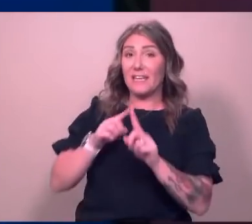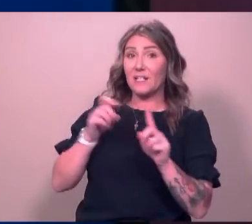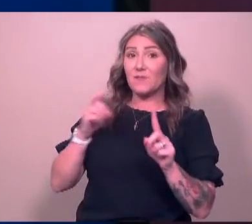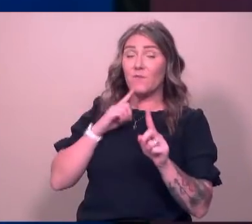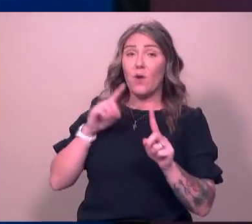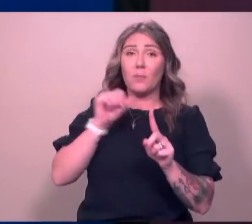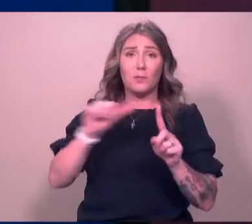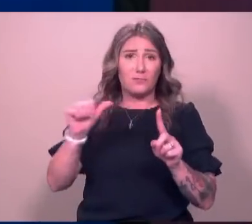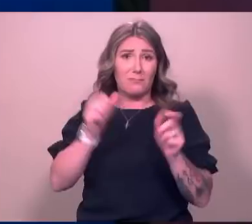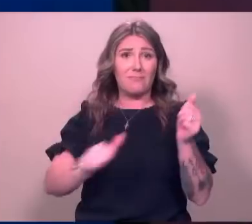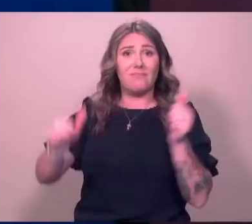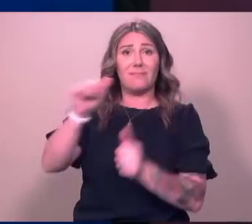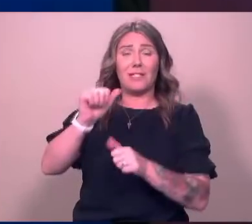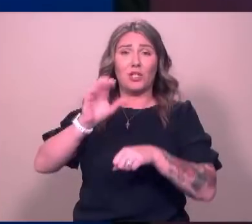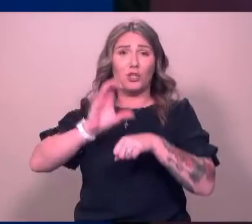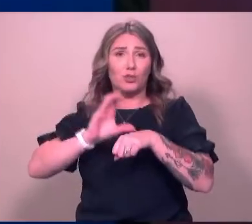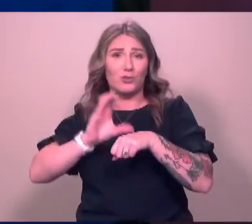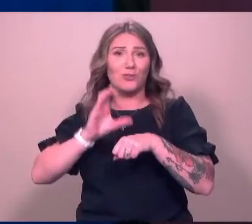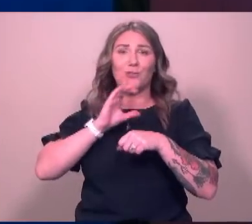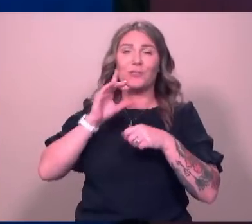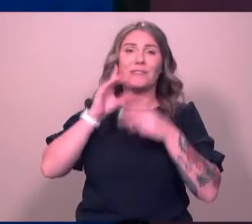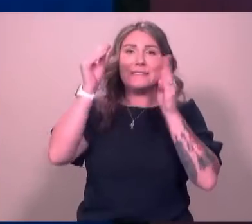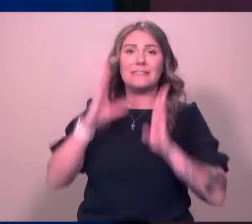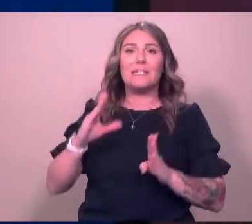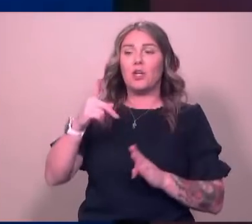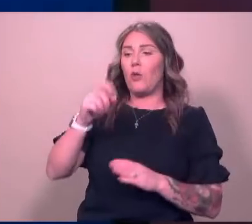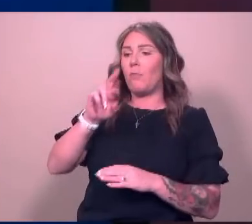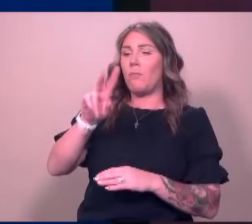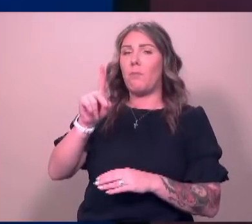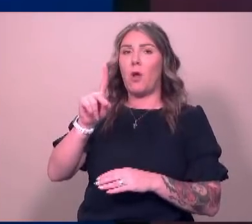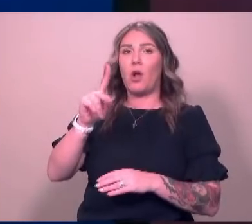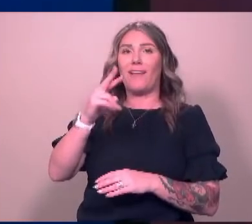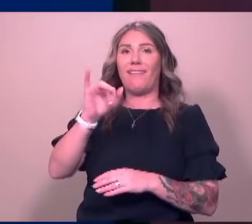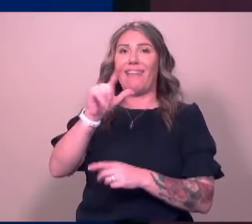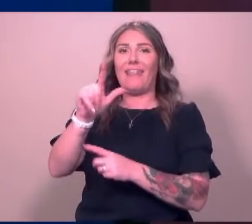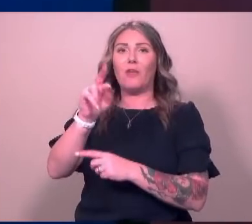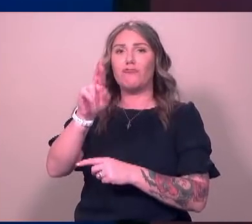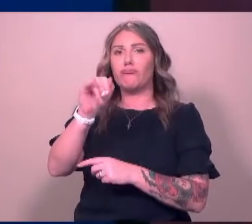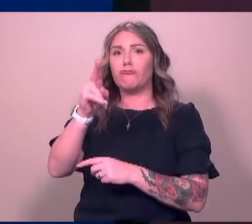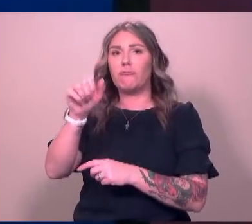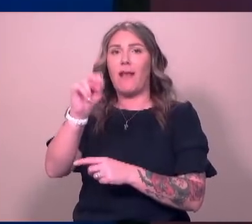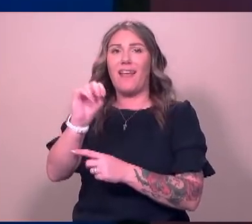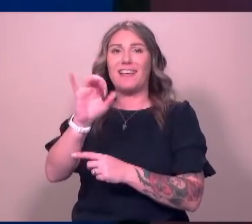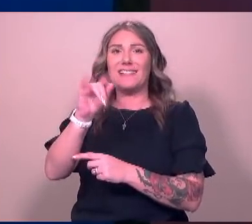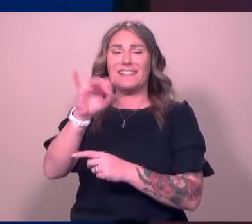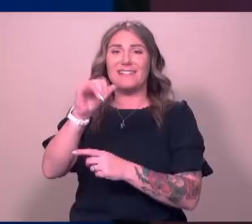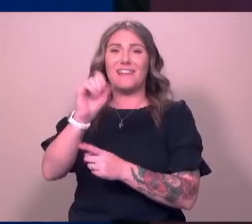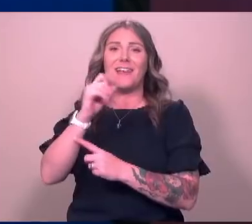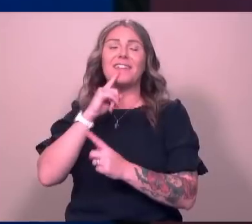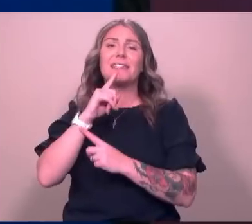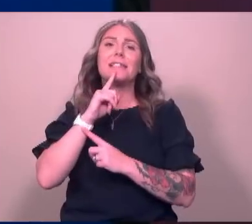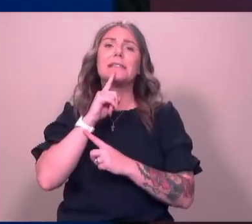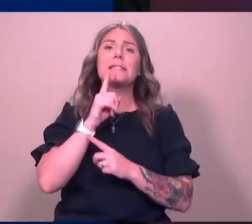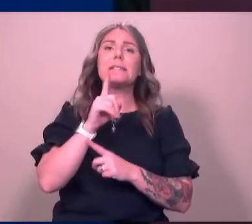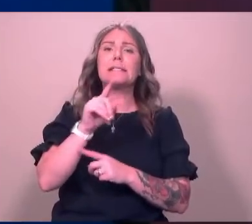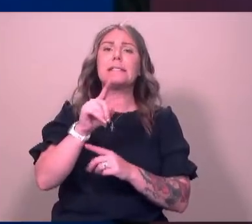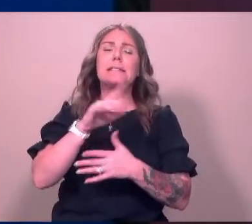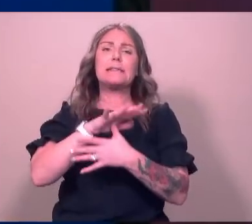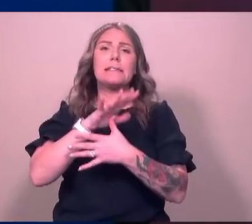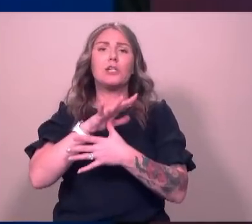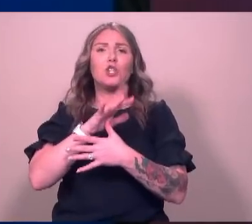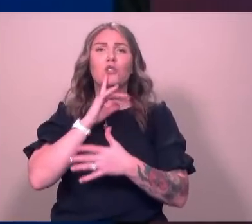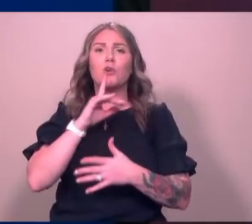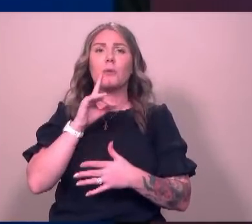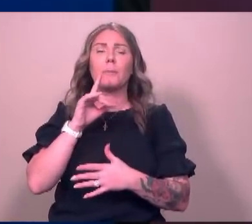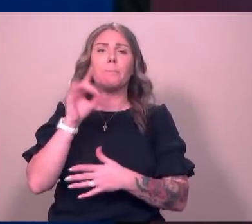associate minister at our church. He's a teacher in the Park Hill School District, Ryan Stites. His wife is our senior minister at Community Christian. He said, he